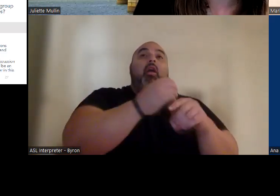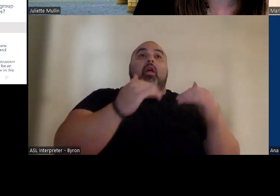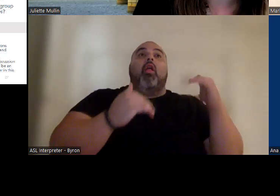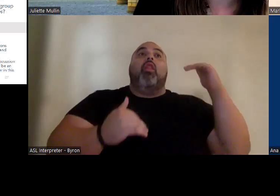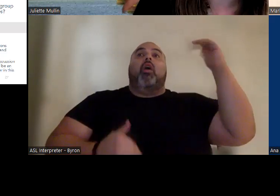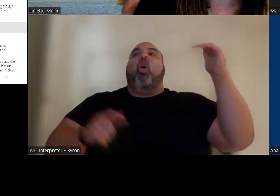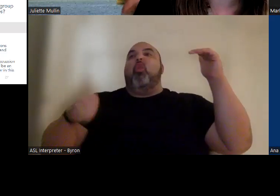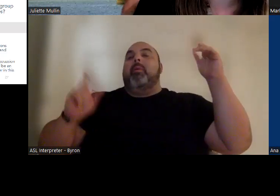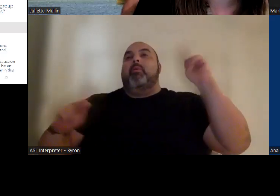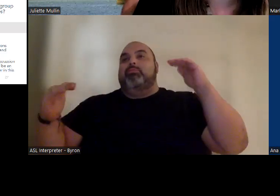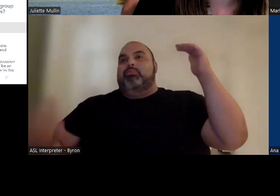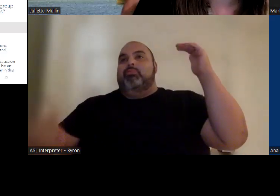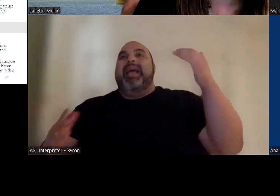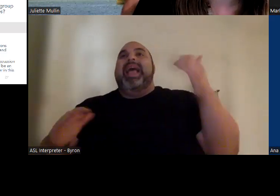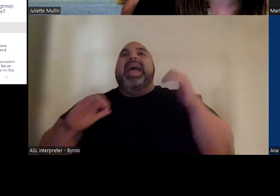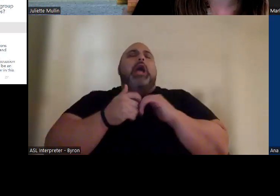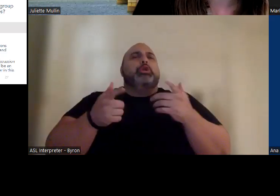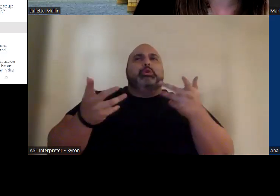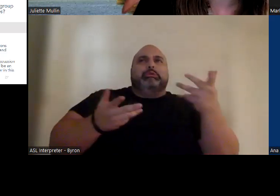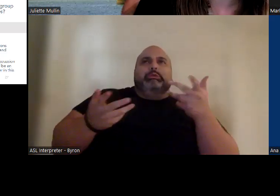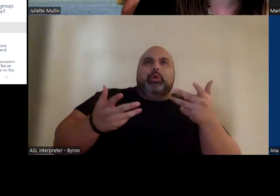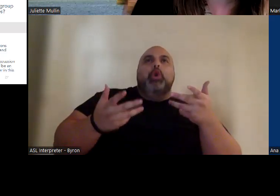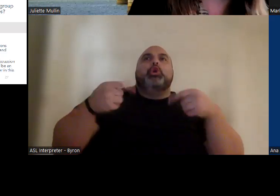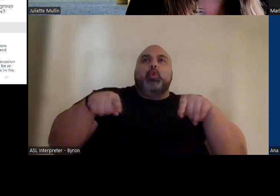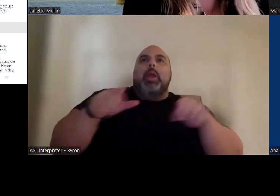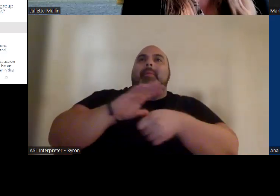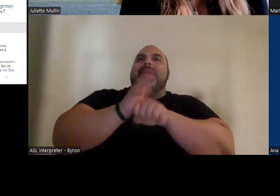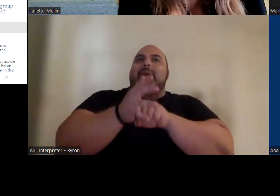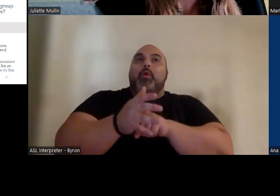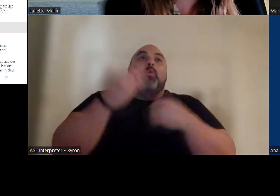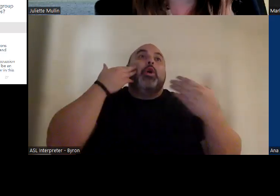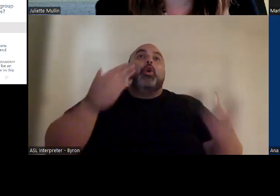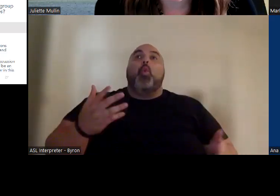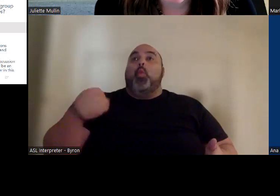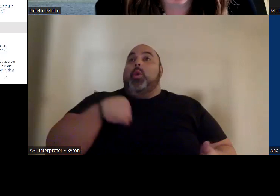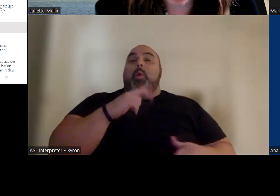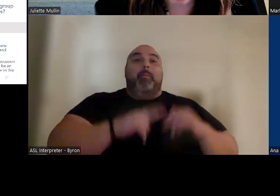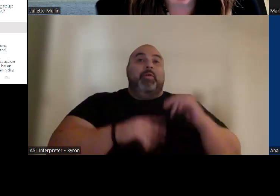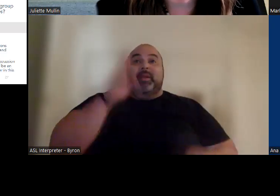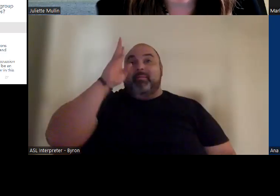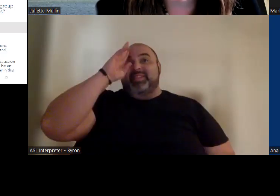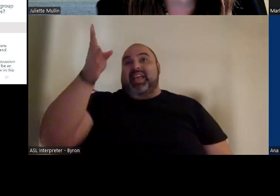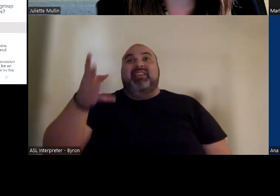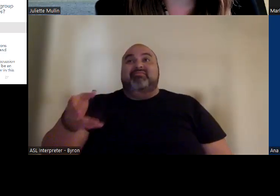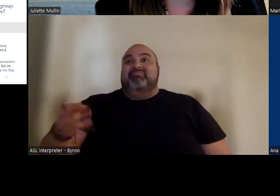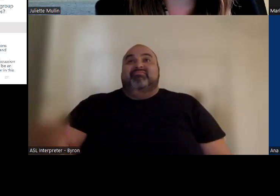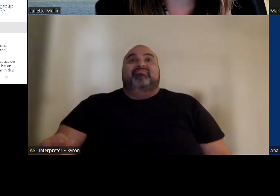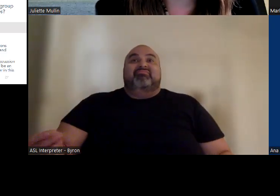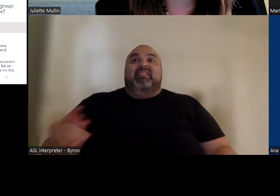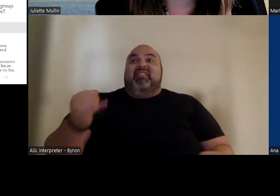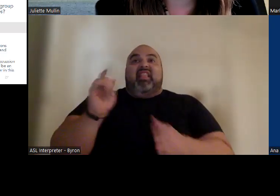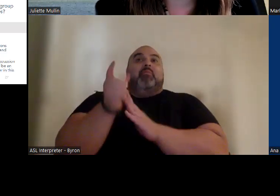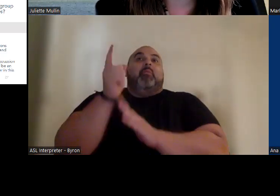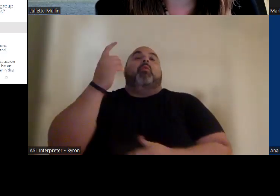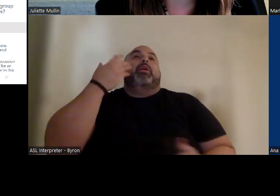when you're dealing with a pandemic that you don't know? Right. We were learning. We're building the plan as we're as we're flying it. We didn't know what we were